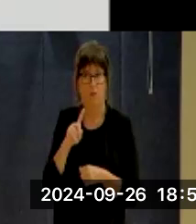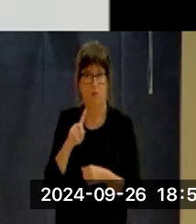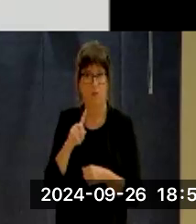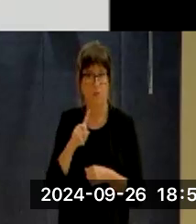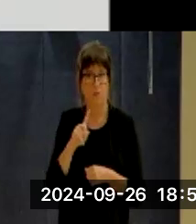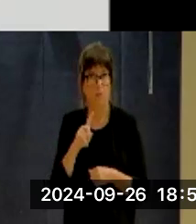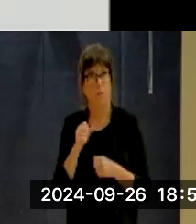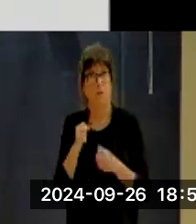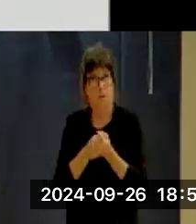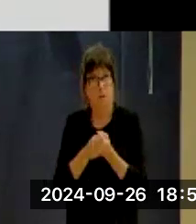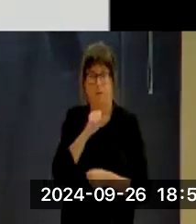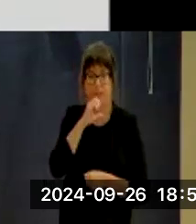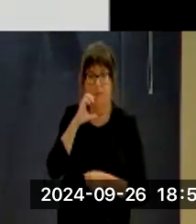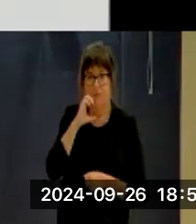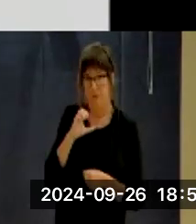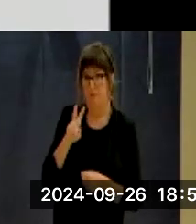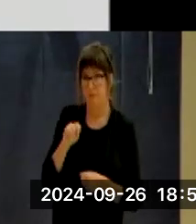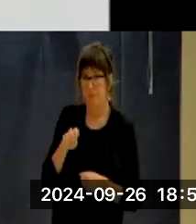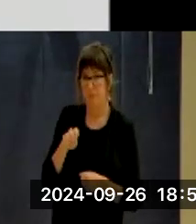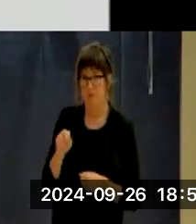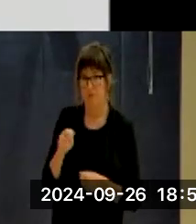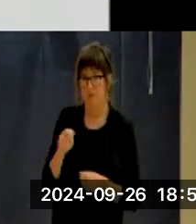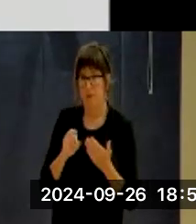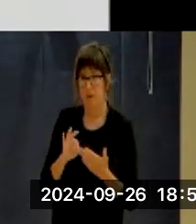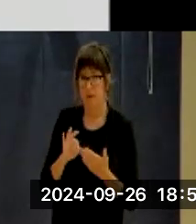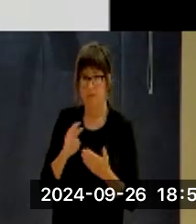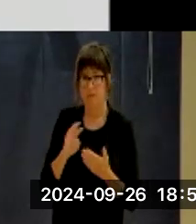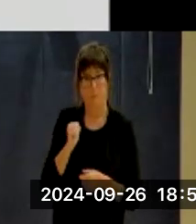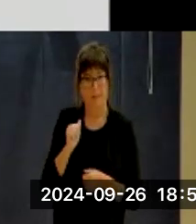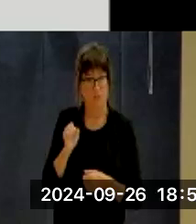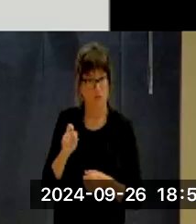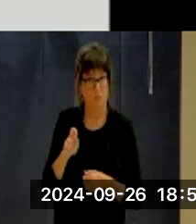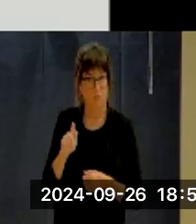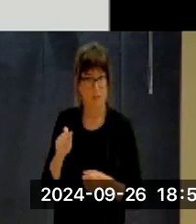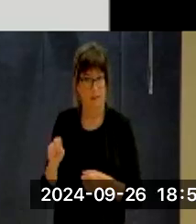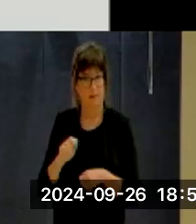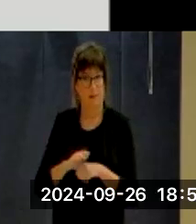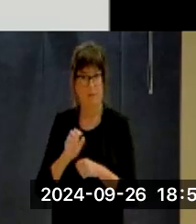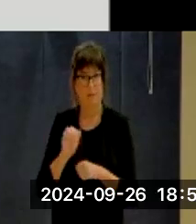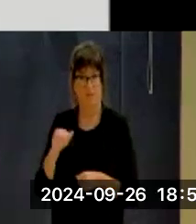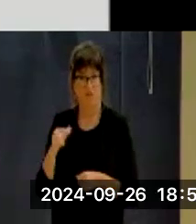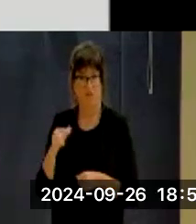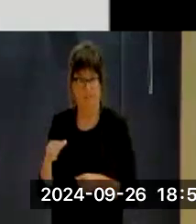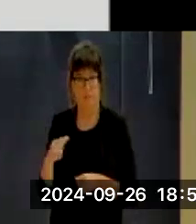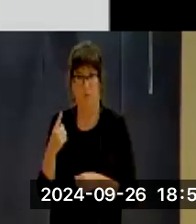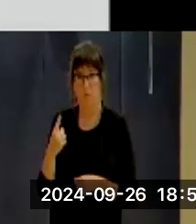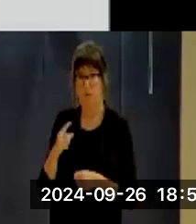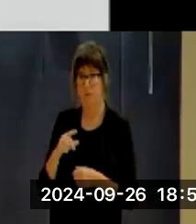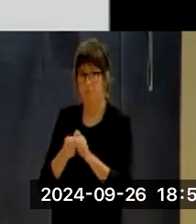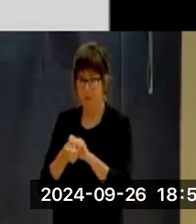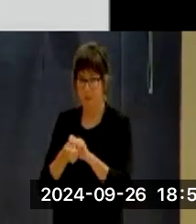disability victimization component of the Master Plan on Aging. One is to amend the Penal Code, Section 368, to